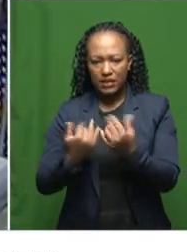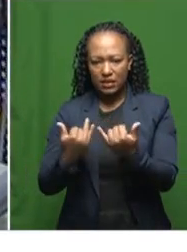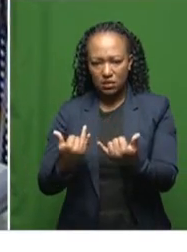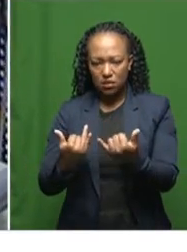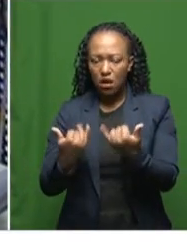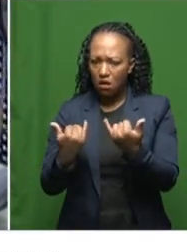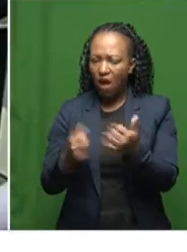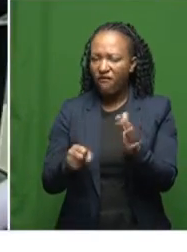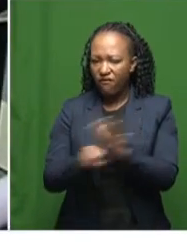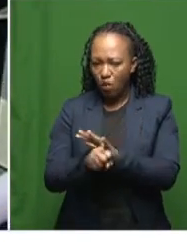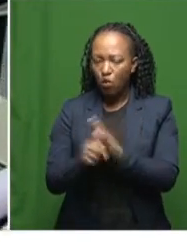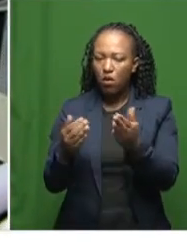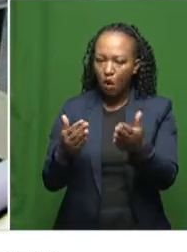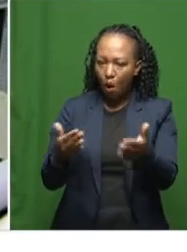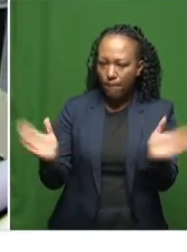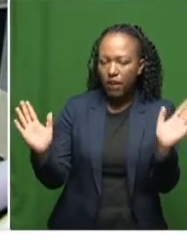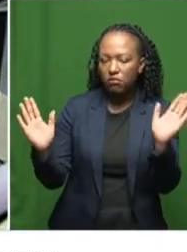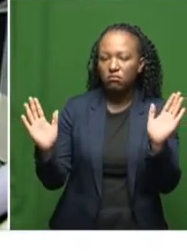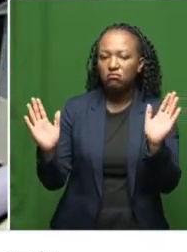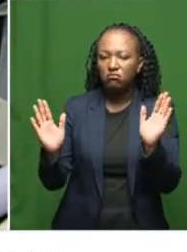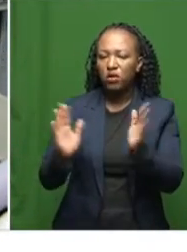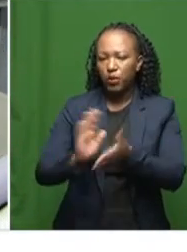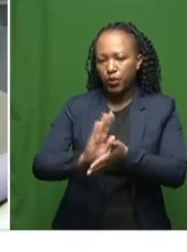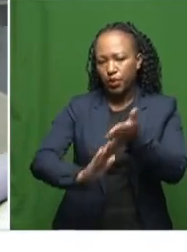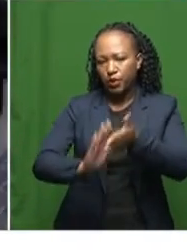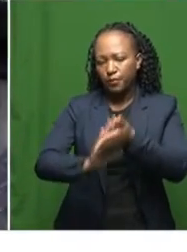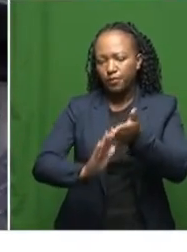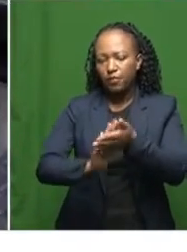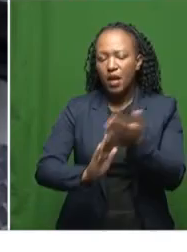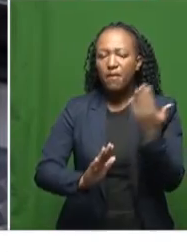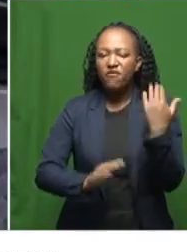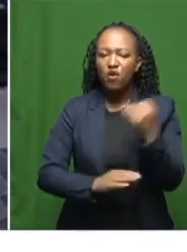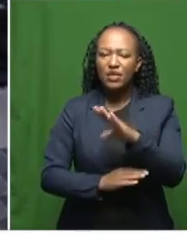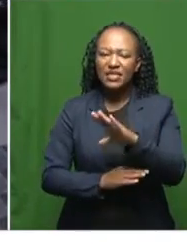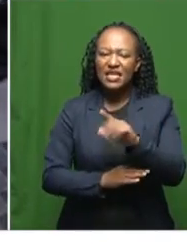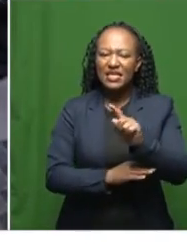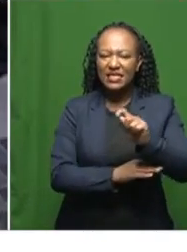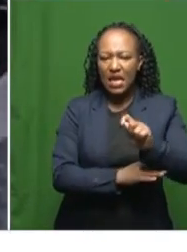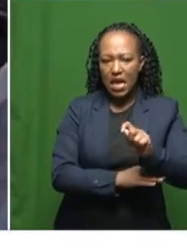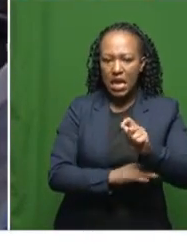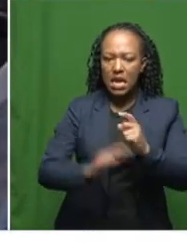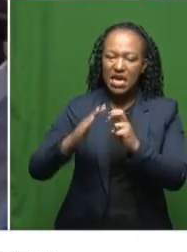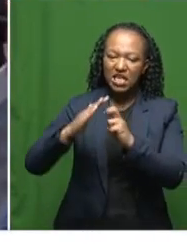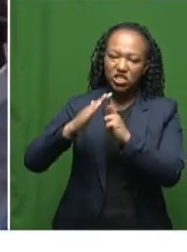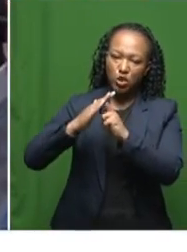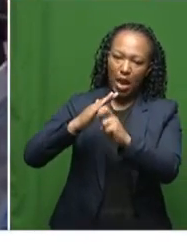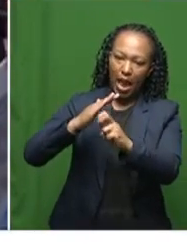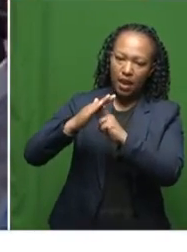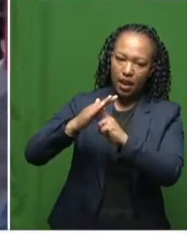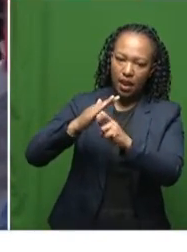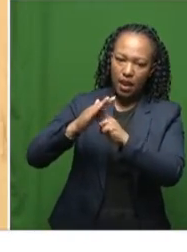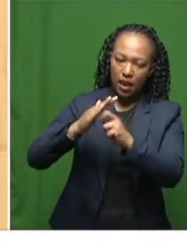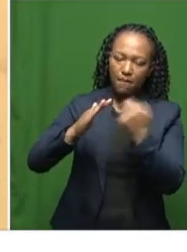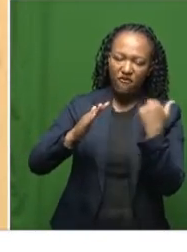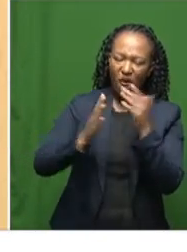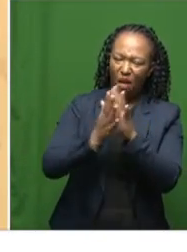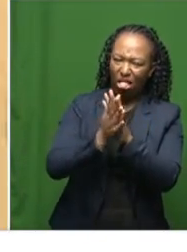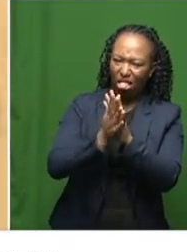fully operational. There was a CT scan that was vandalized. It was